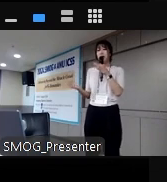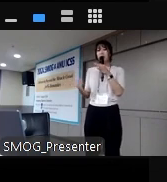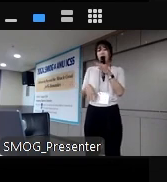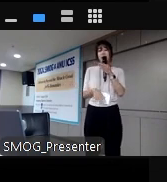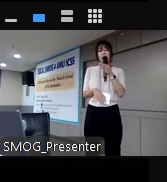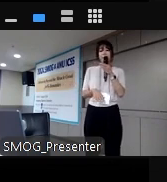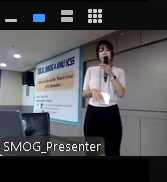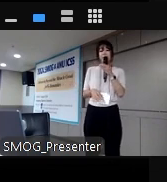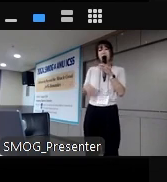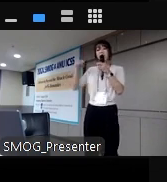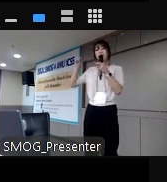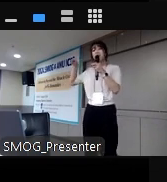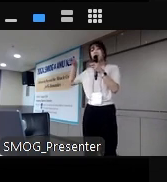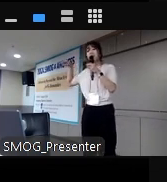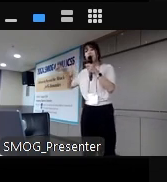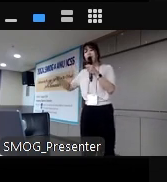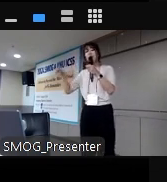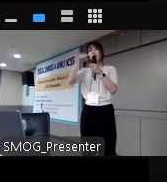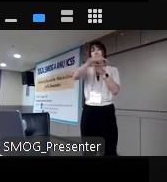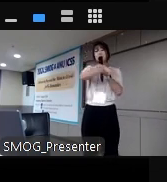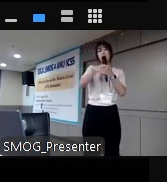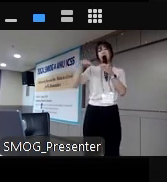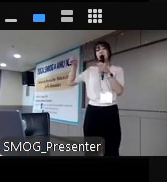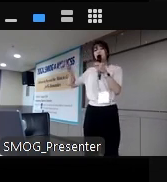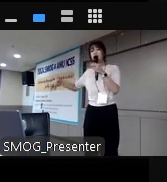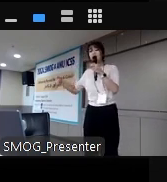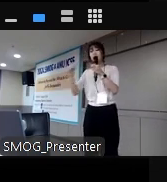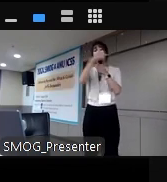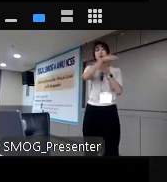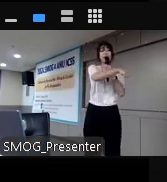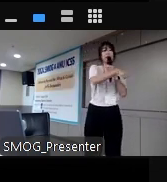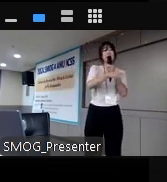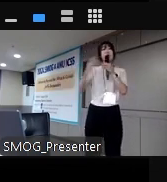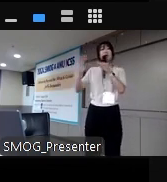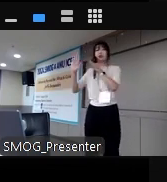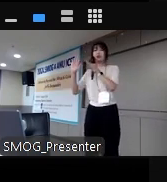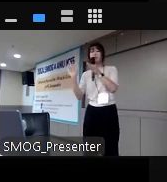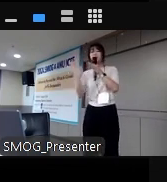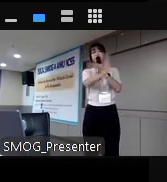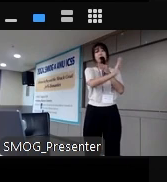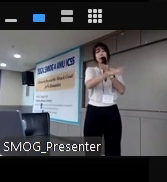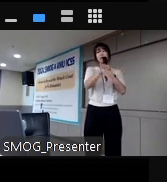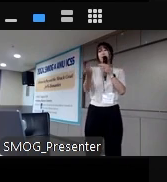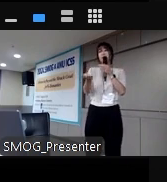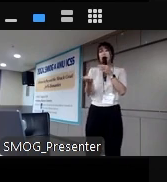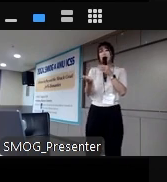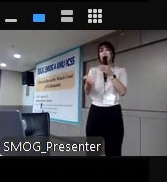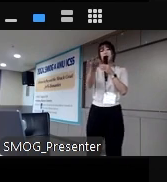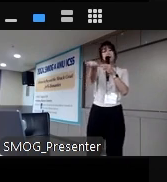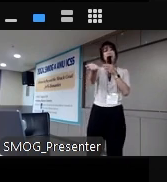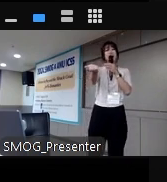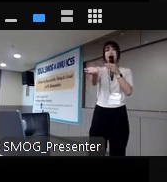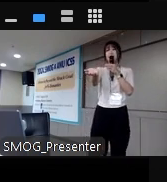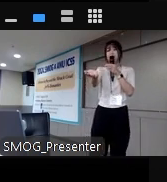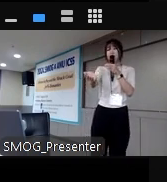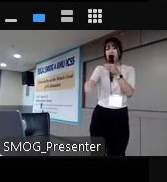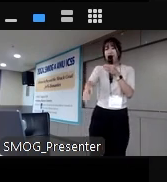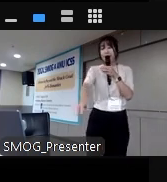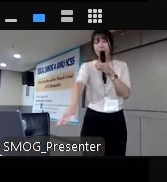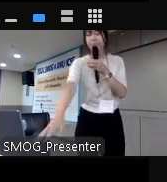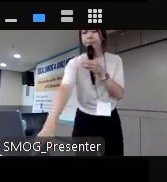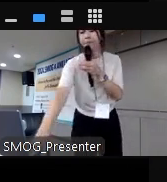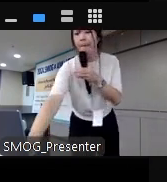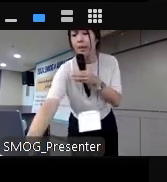it. But if you actually create locus for Sue and Mary and do push, even without the narrative, that's completely